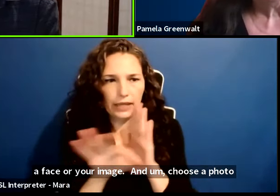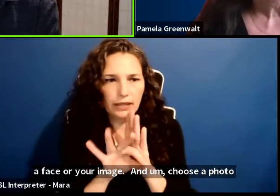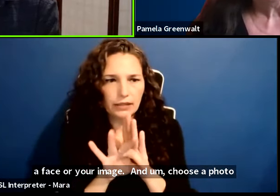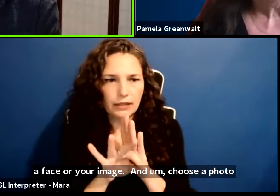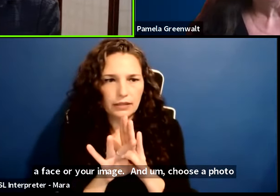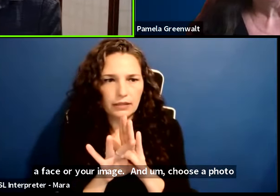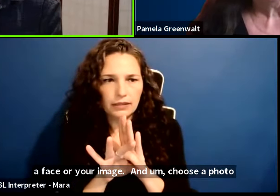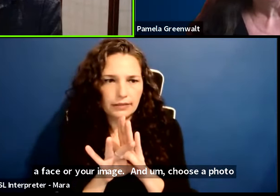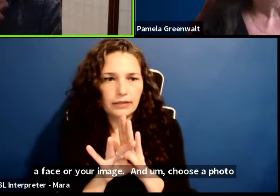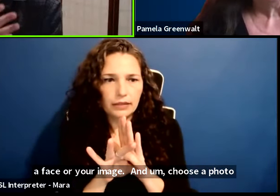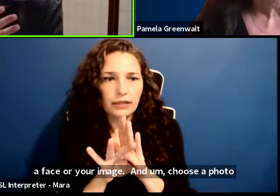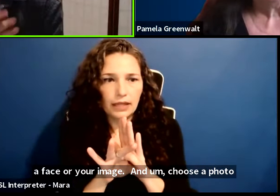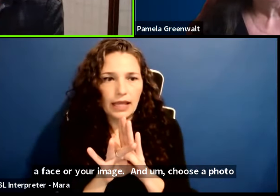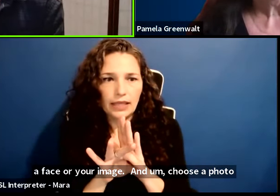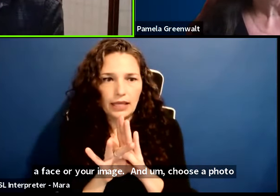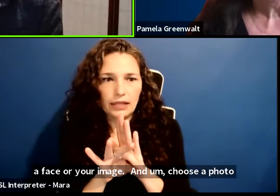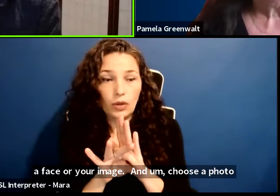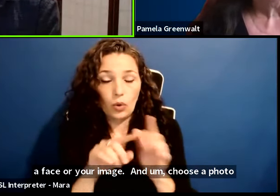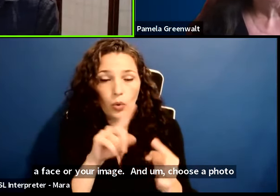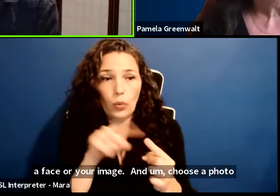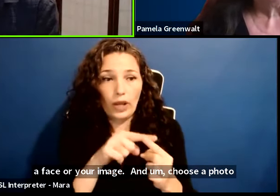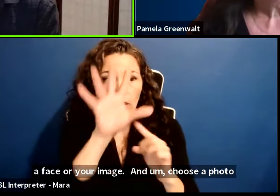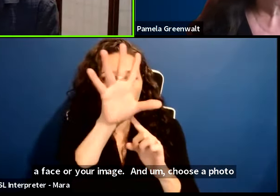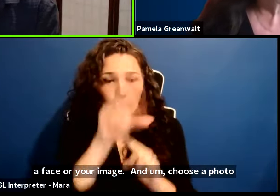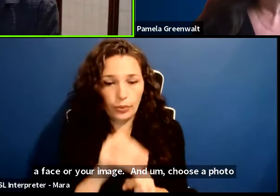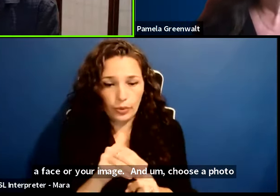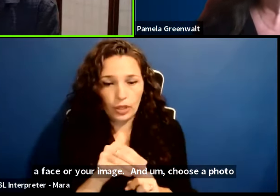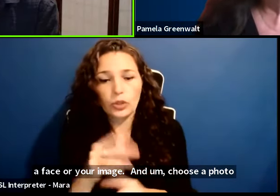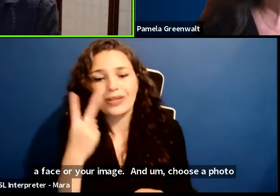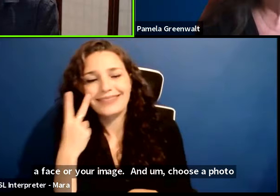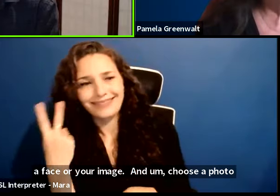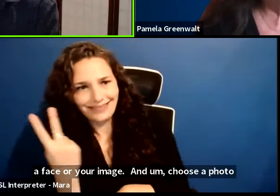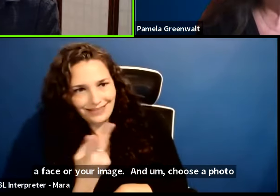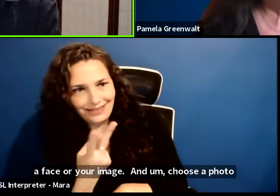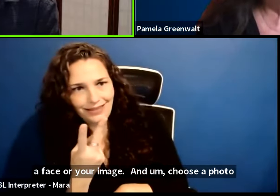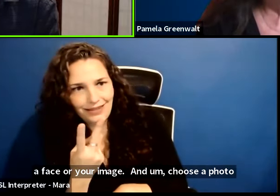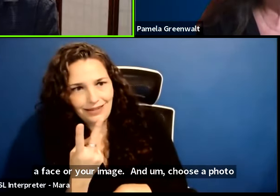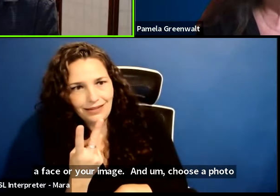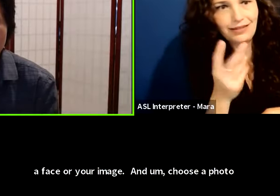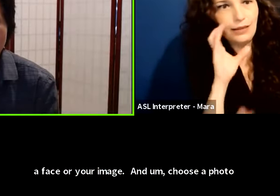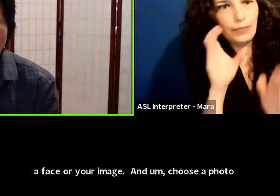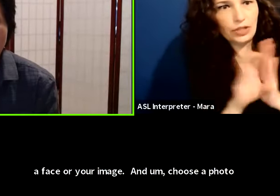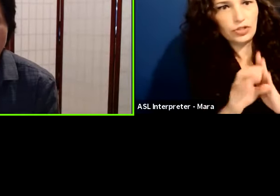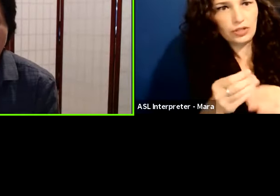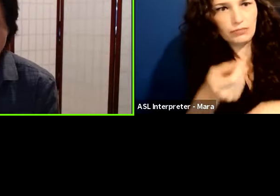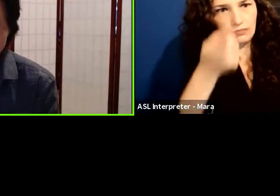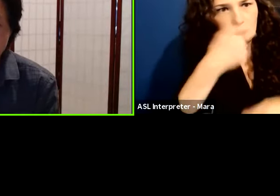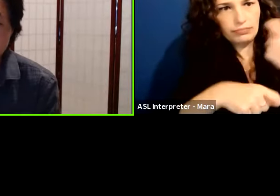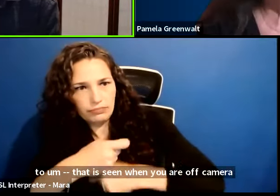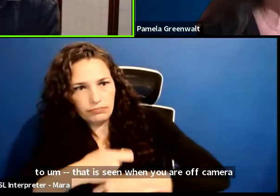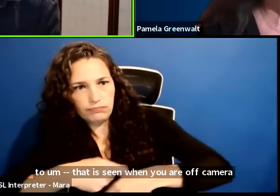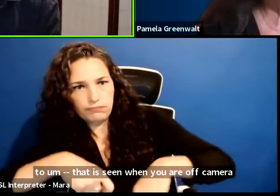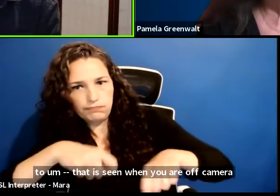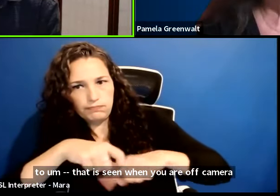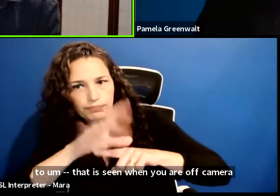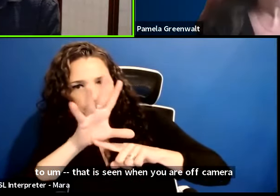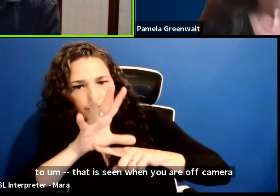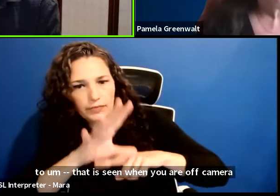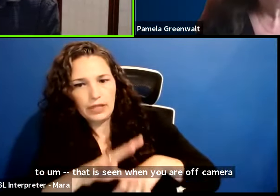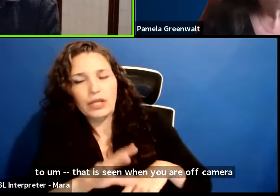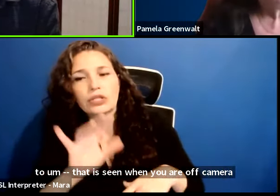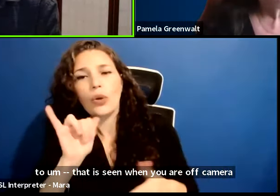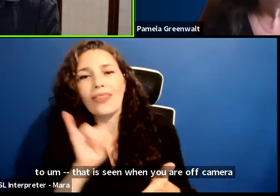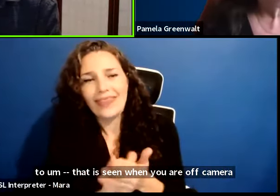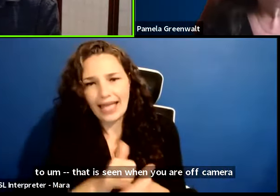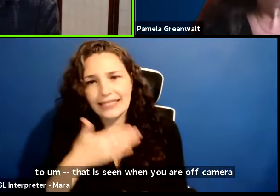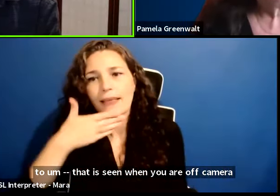seen whenever you're off camera, and that'll be seen by the other participants. That seems to be the best way of doing